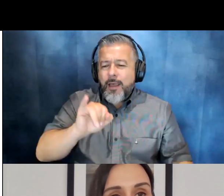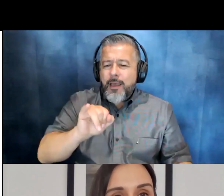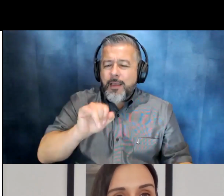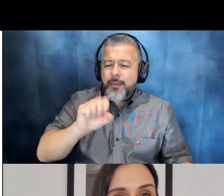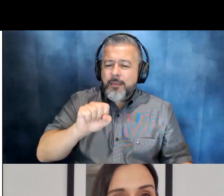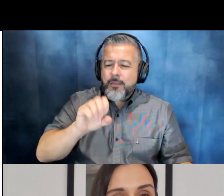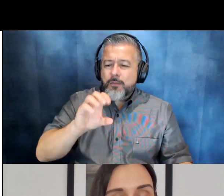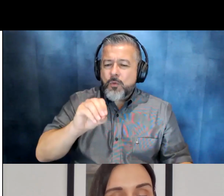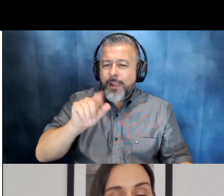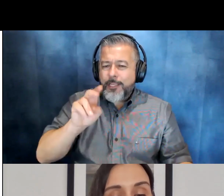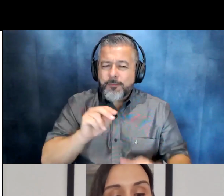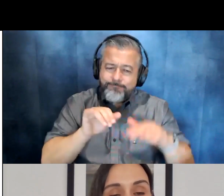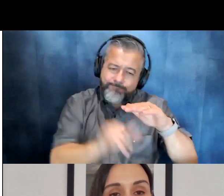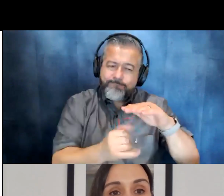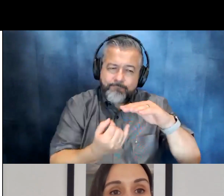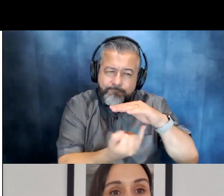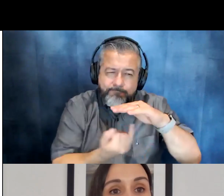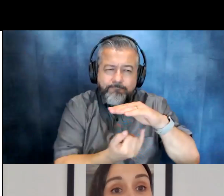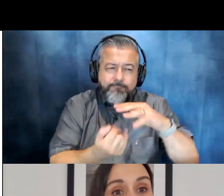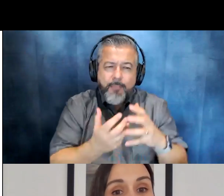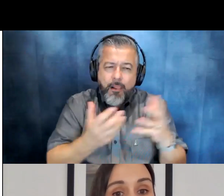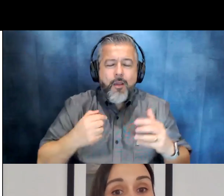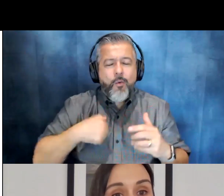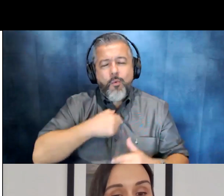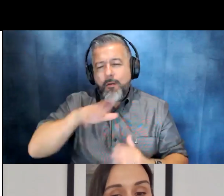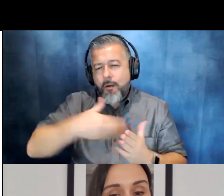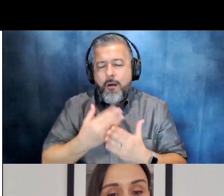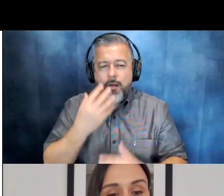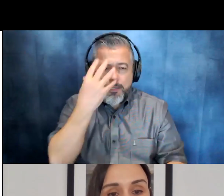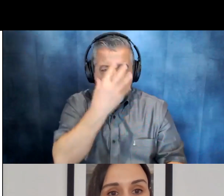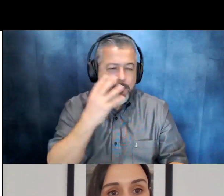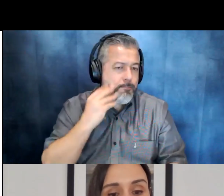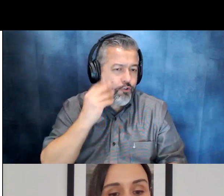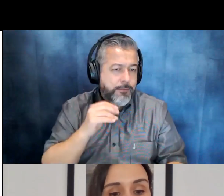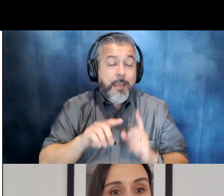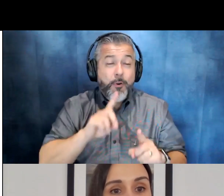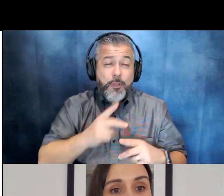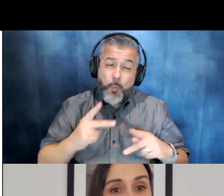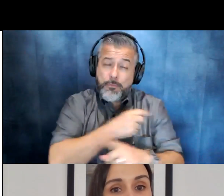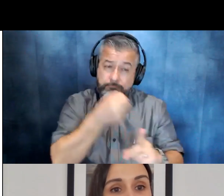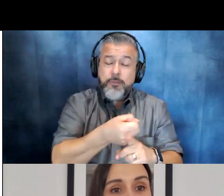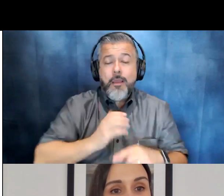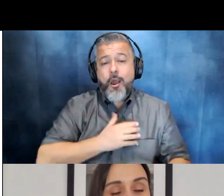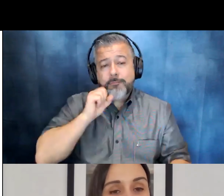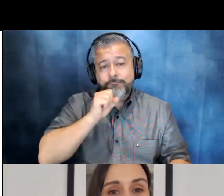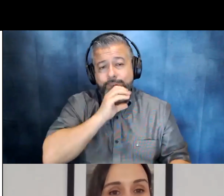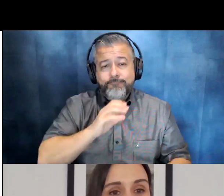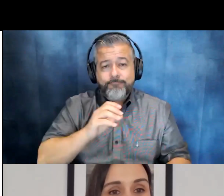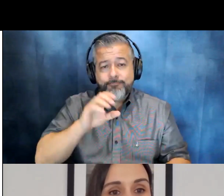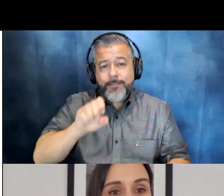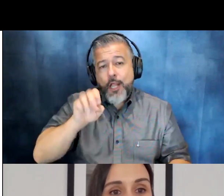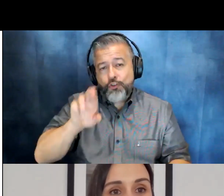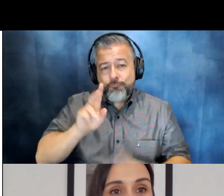during the shelter-in-place orders, but have affected our elders the most. So you'll see our